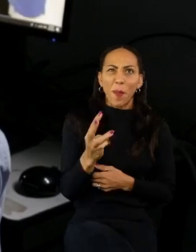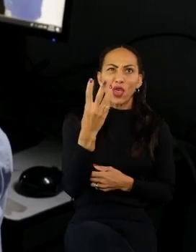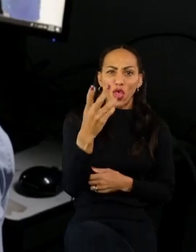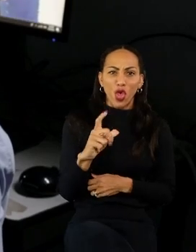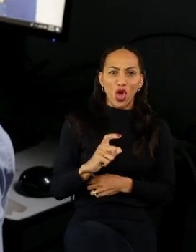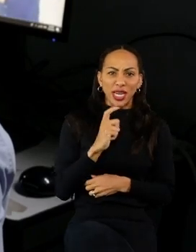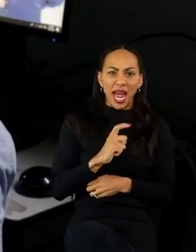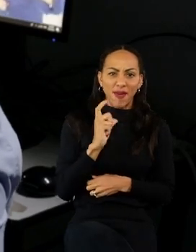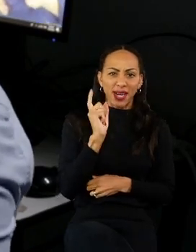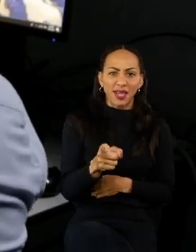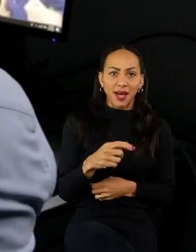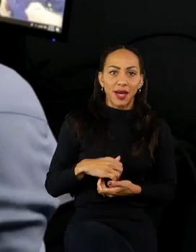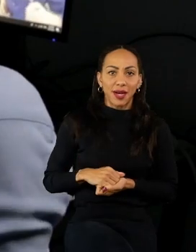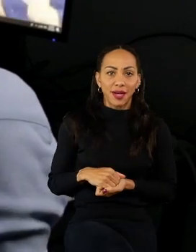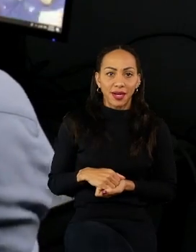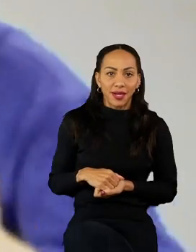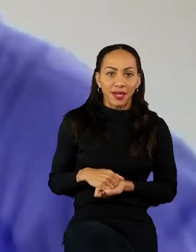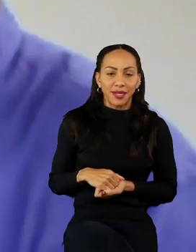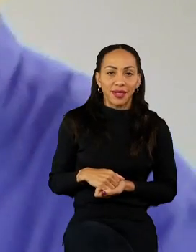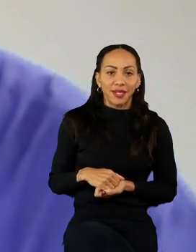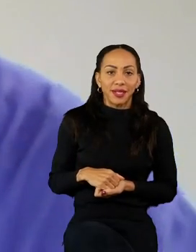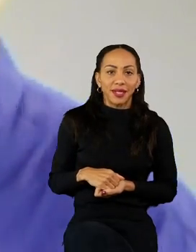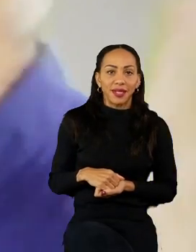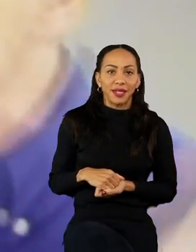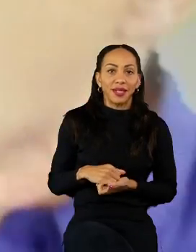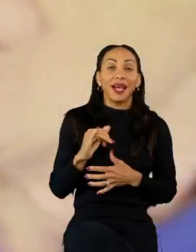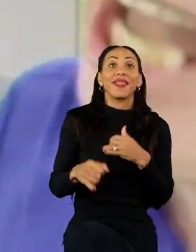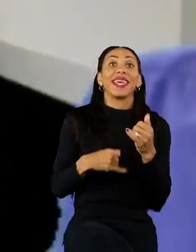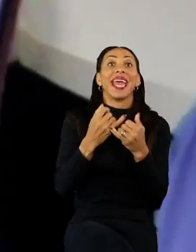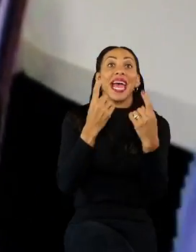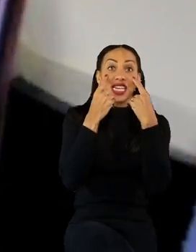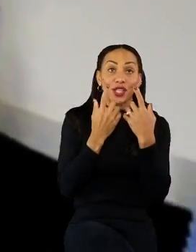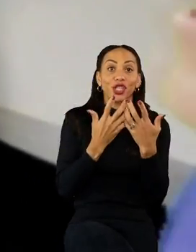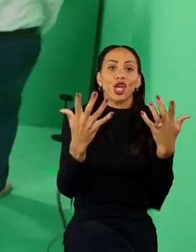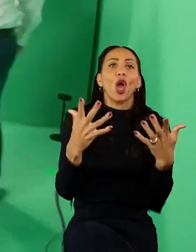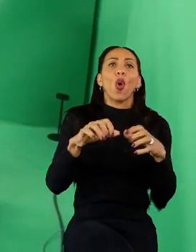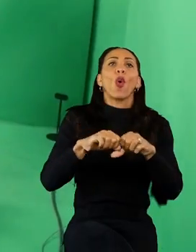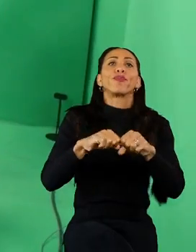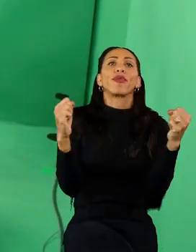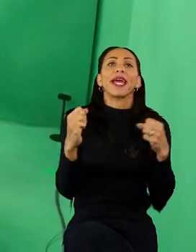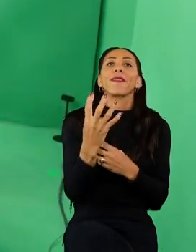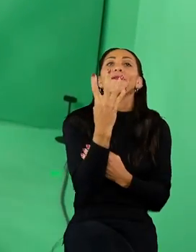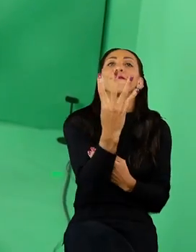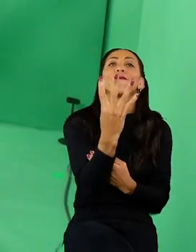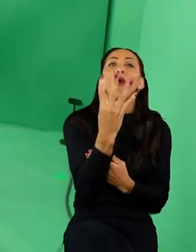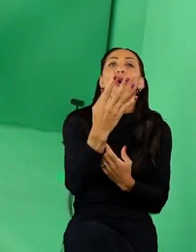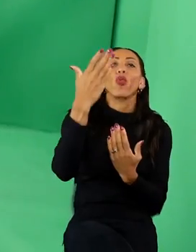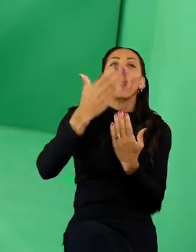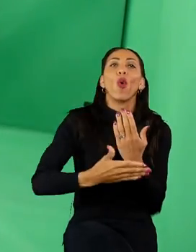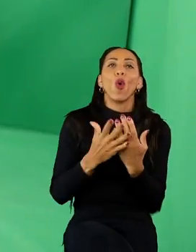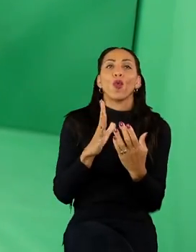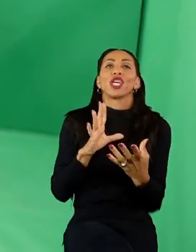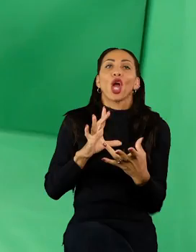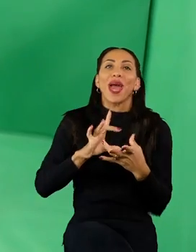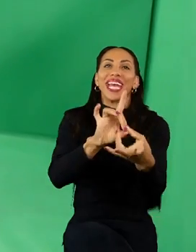backgrounds. You will be the third character. Because you're like hell is other people! And at the